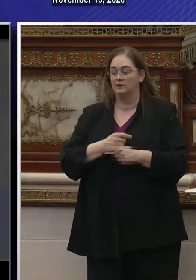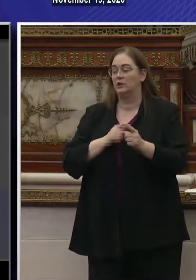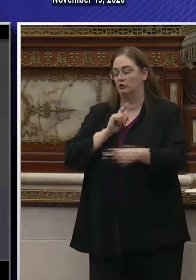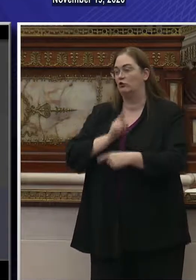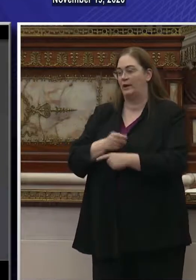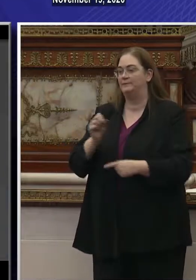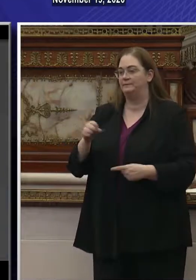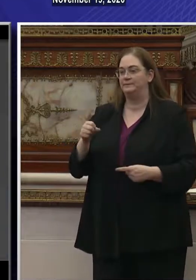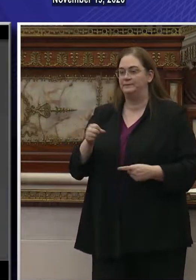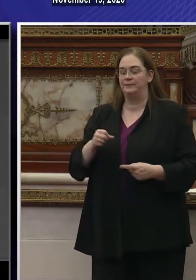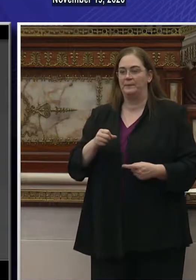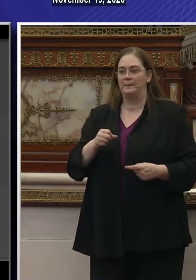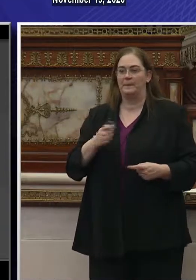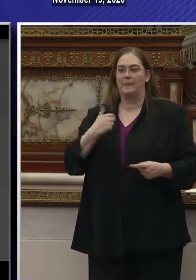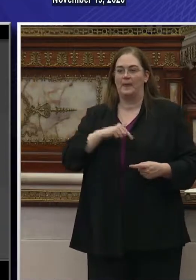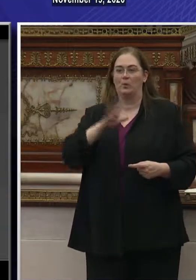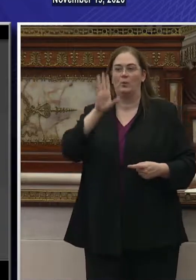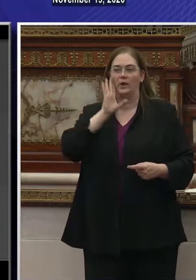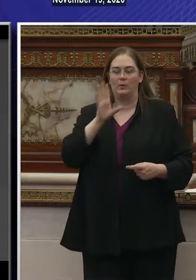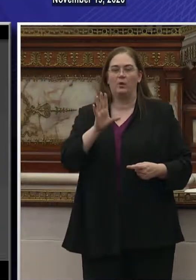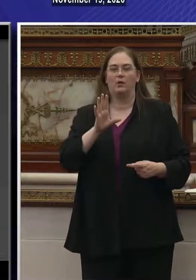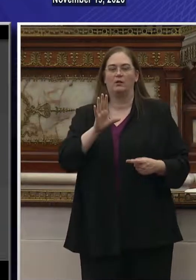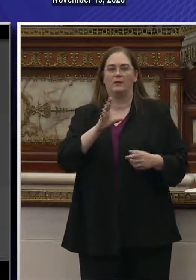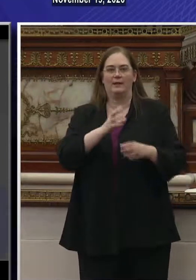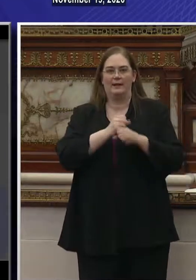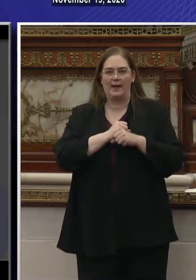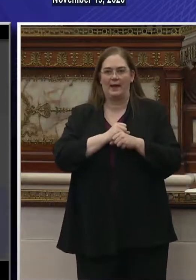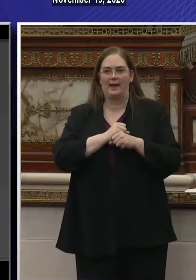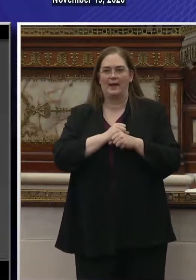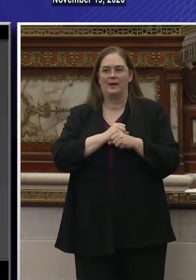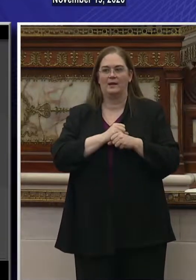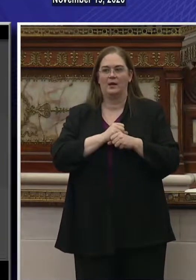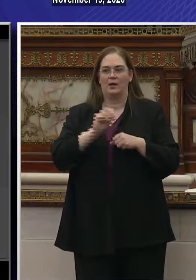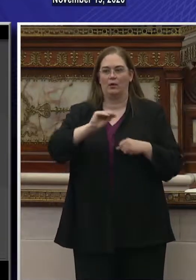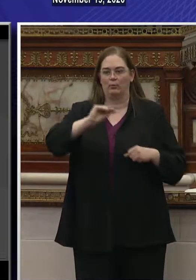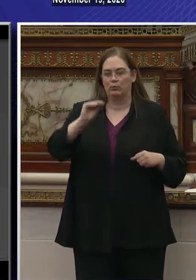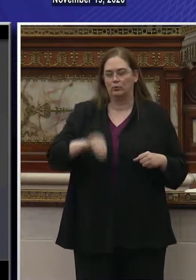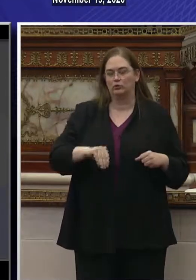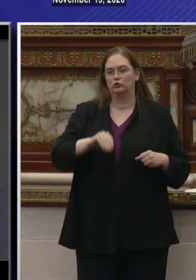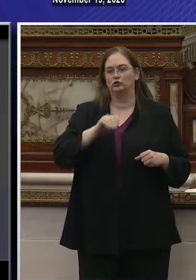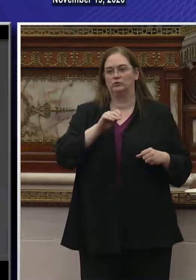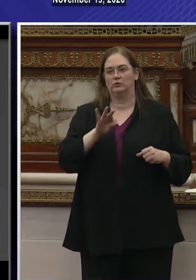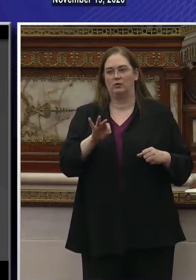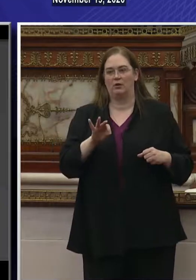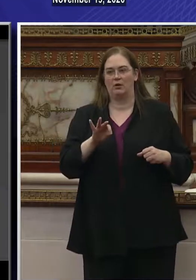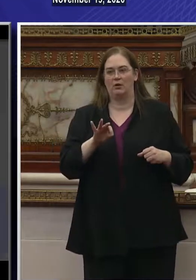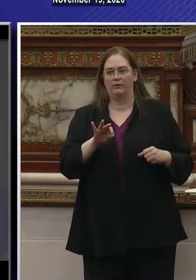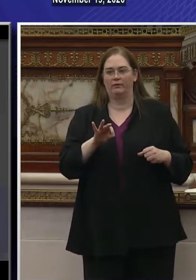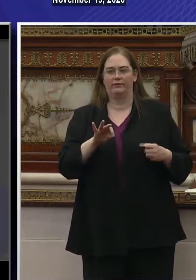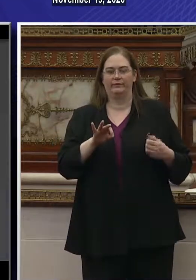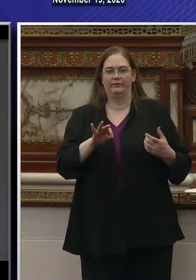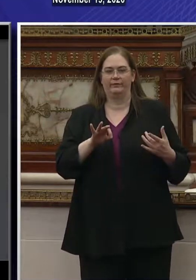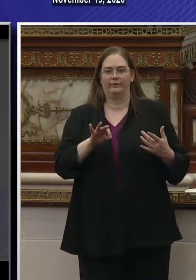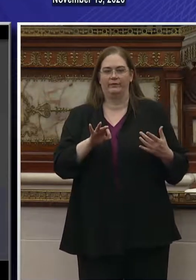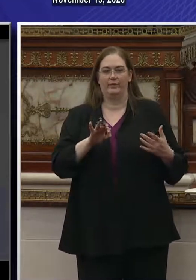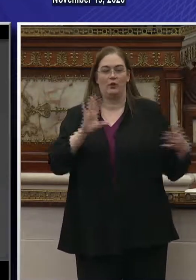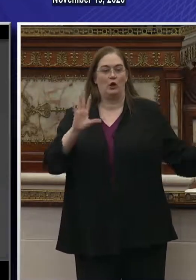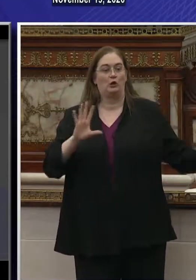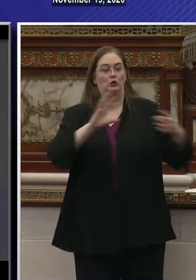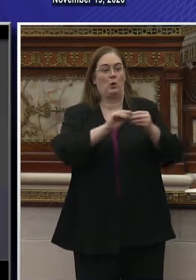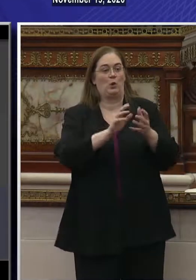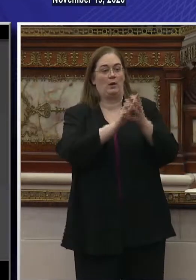That's right. I mean, we will get a proportion of the total